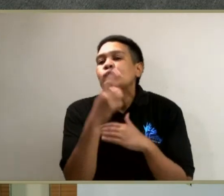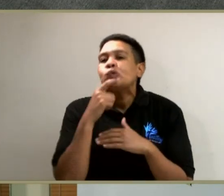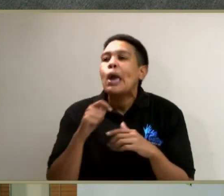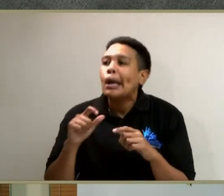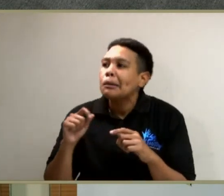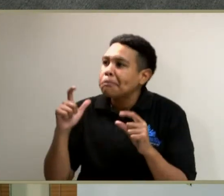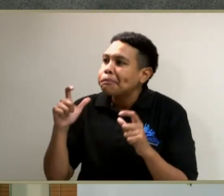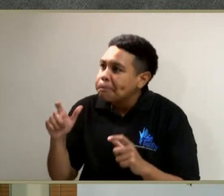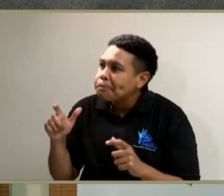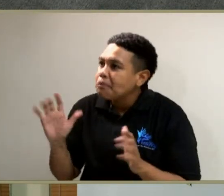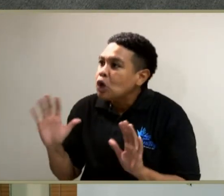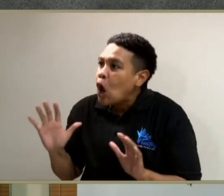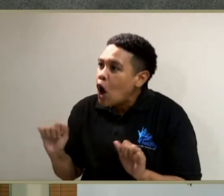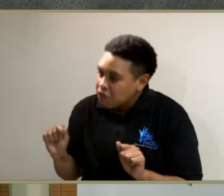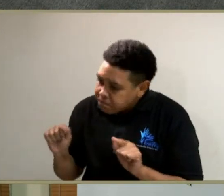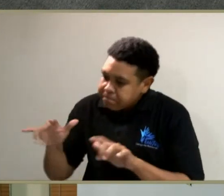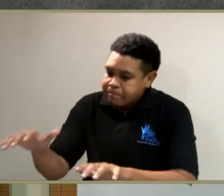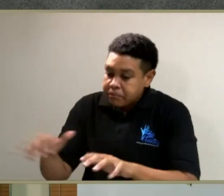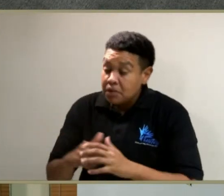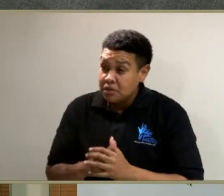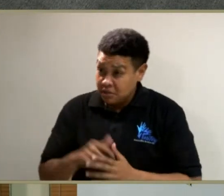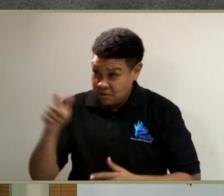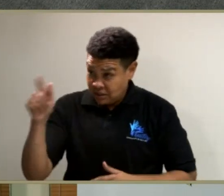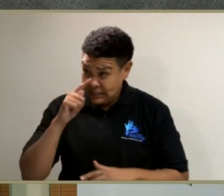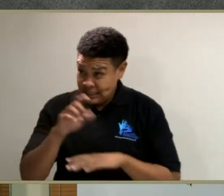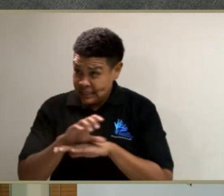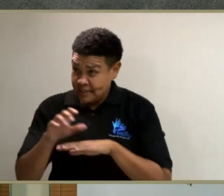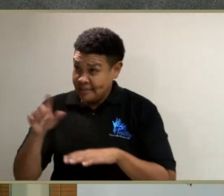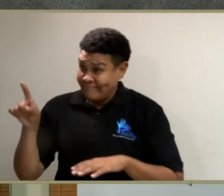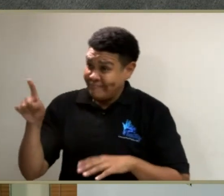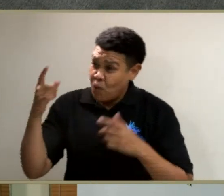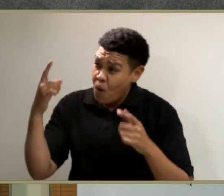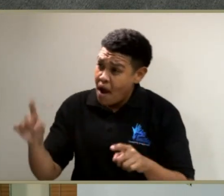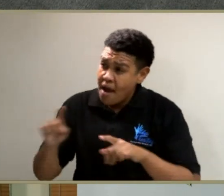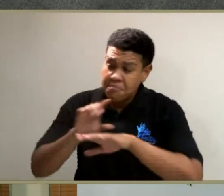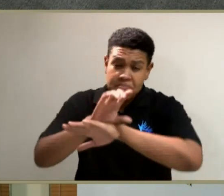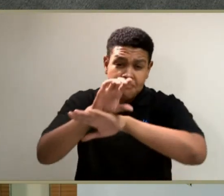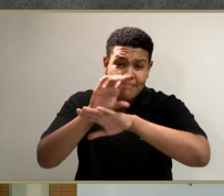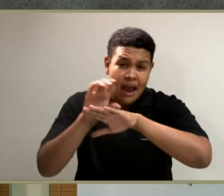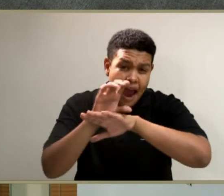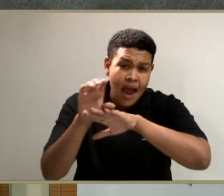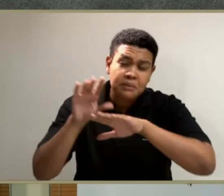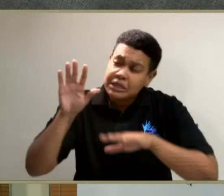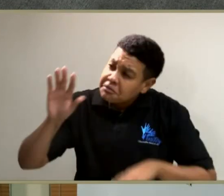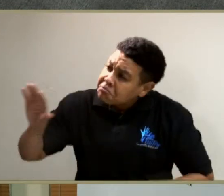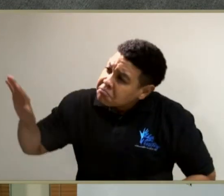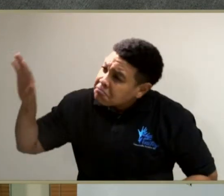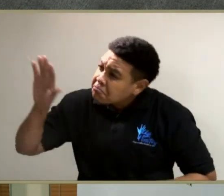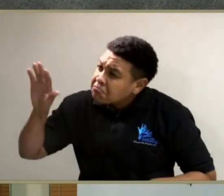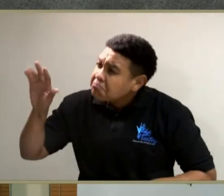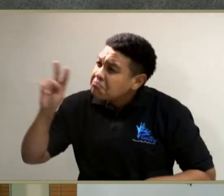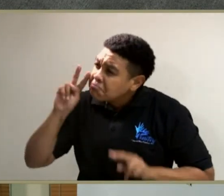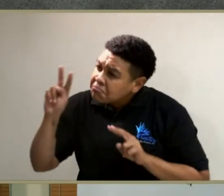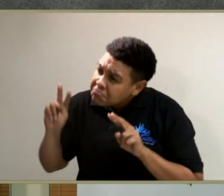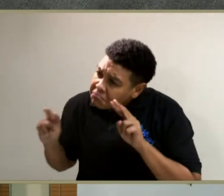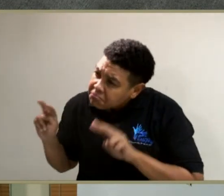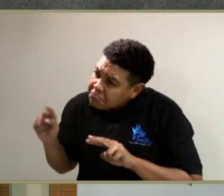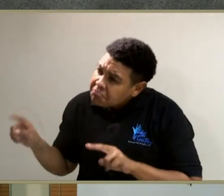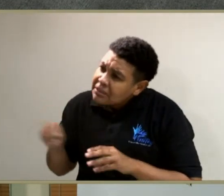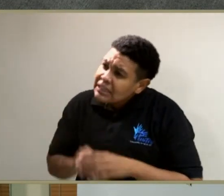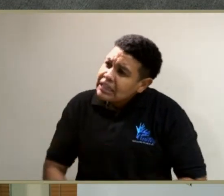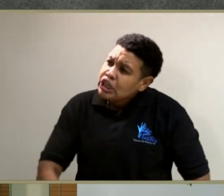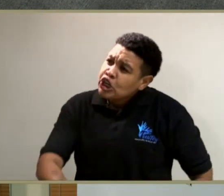And across the regions, here we're looking at what's happening in each of the regions. And you can see that in